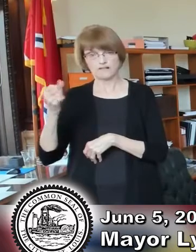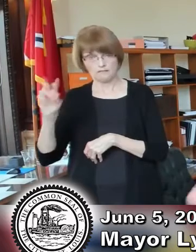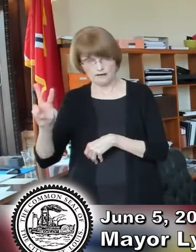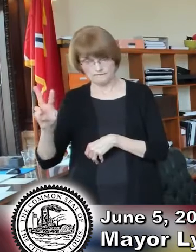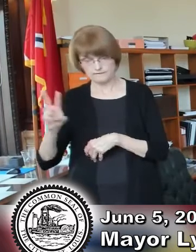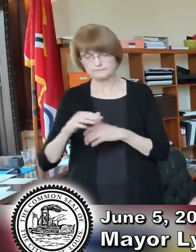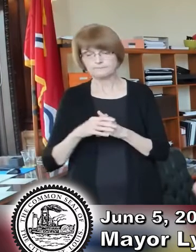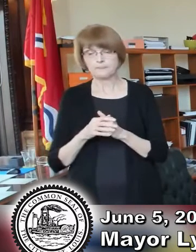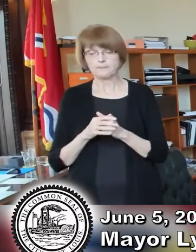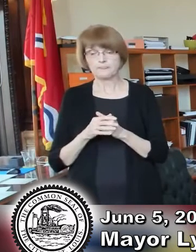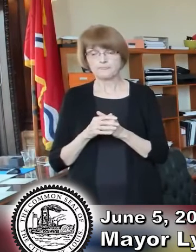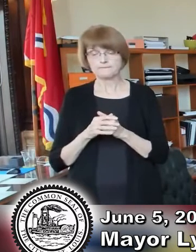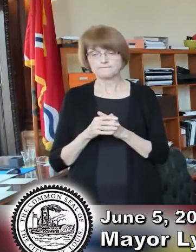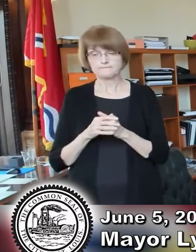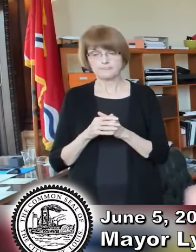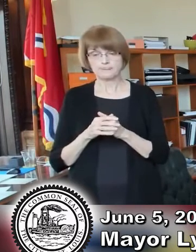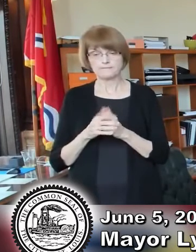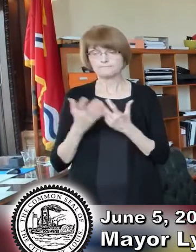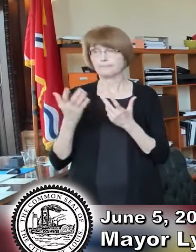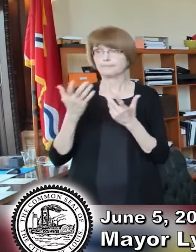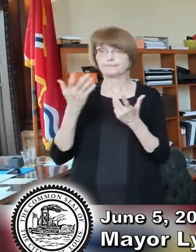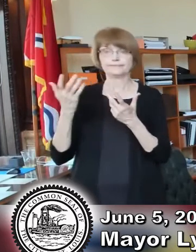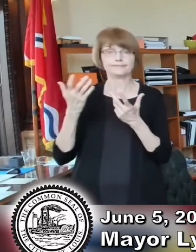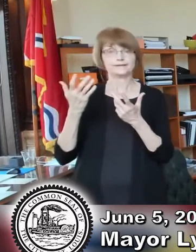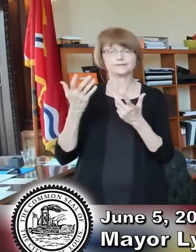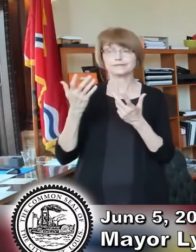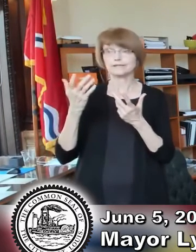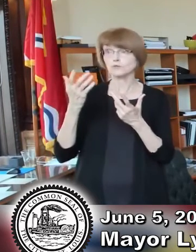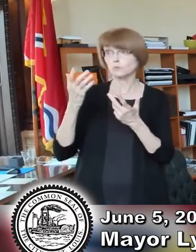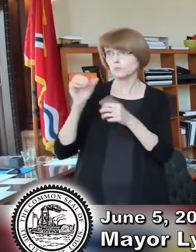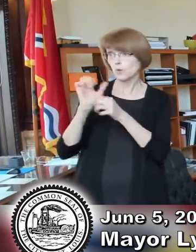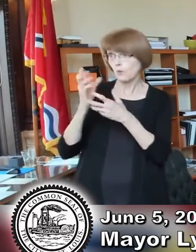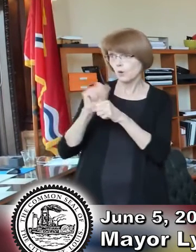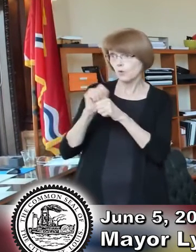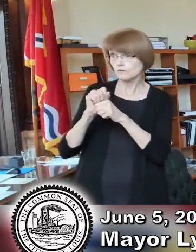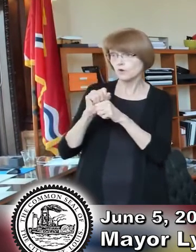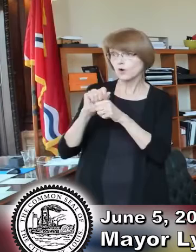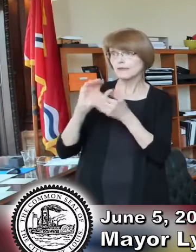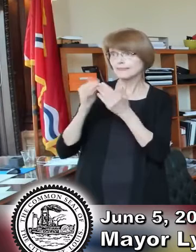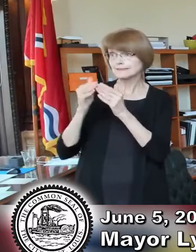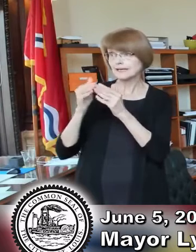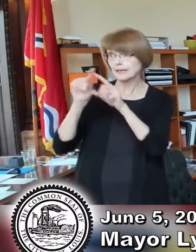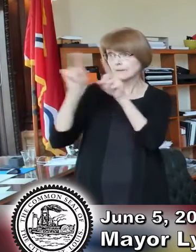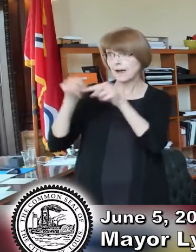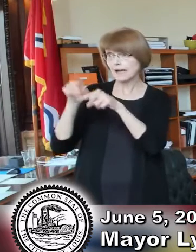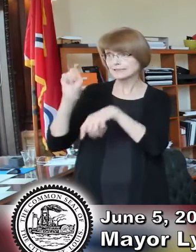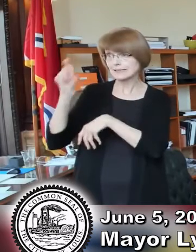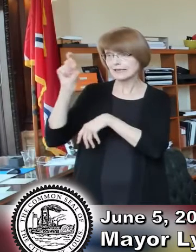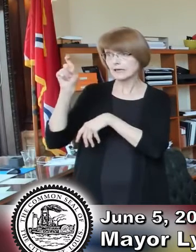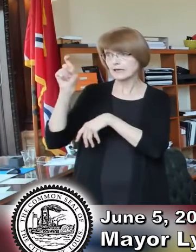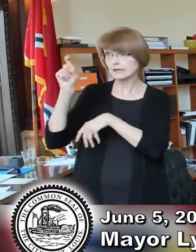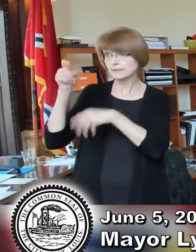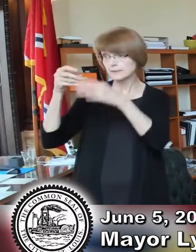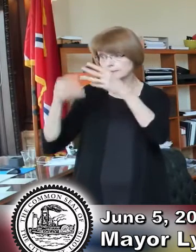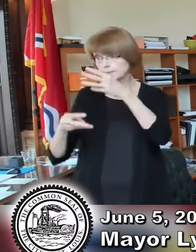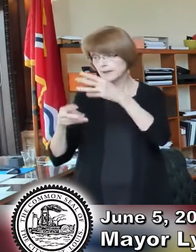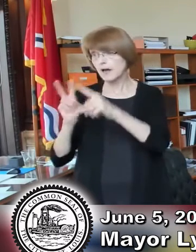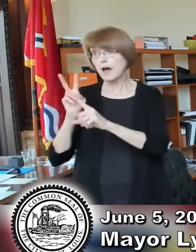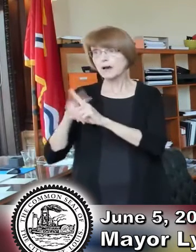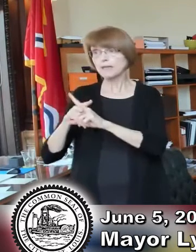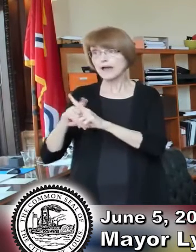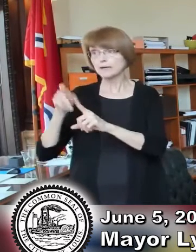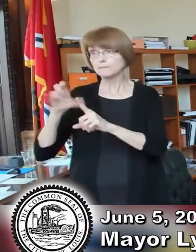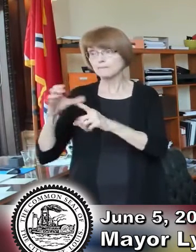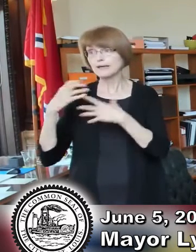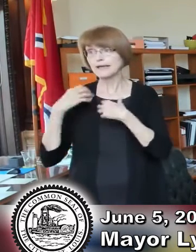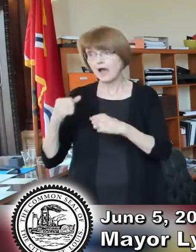and there's a box on there if you want to work for the city. You click on that box and you go to apply to public health program representative,